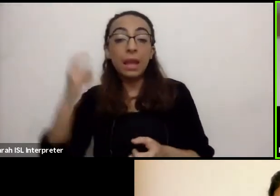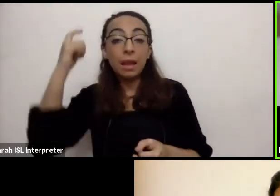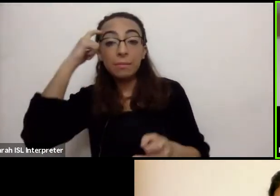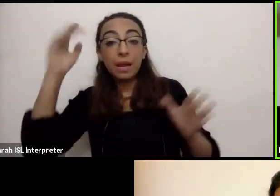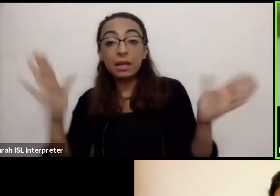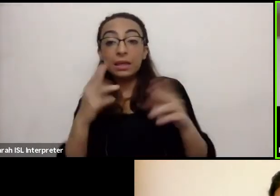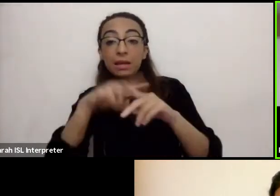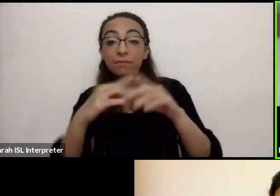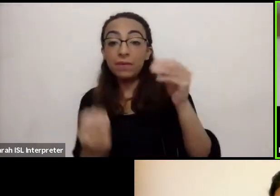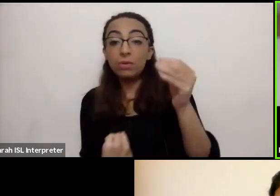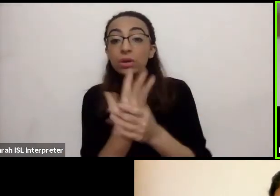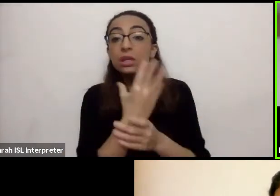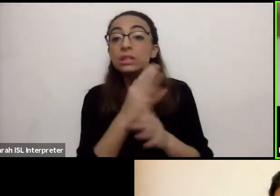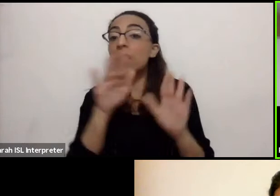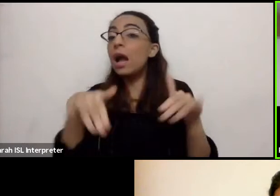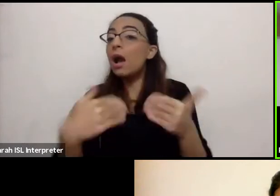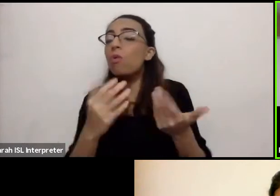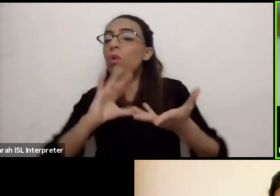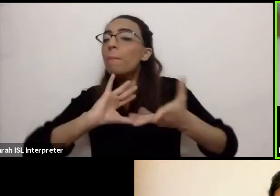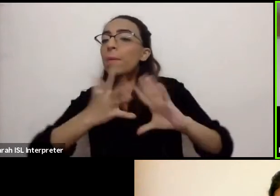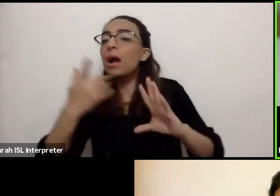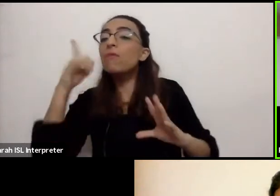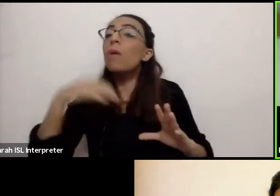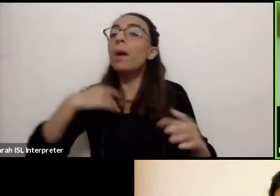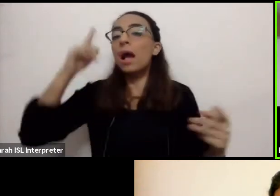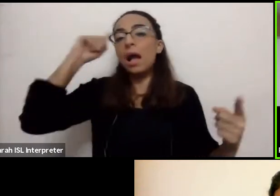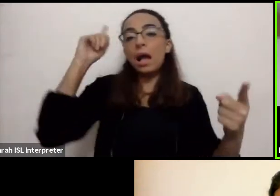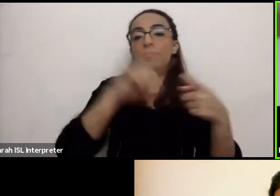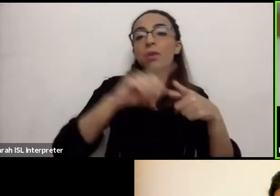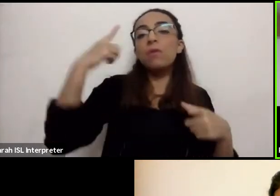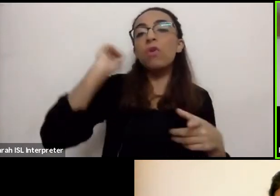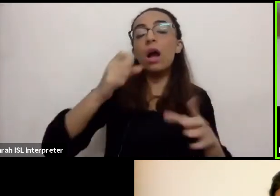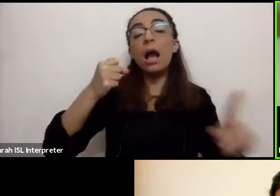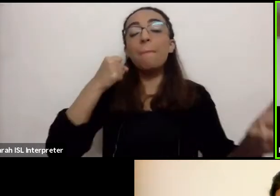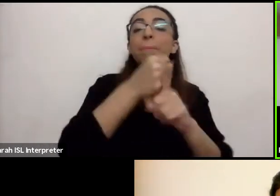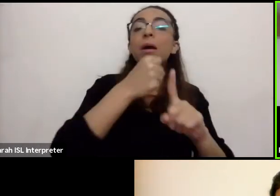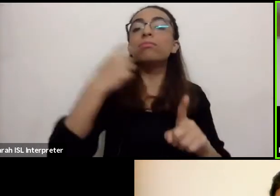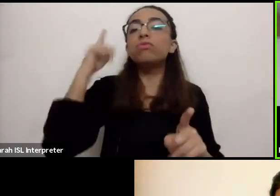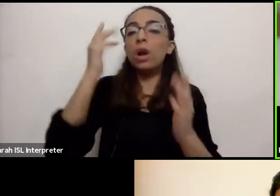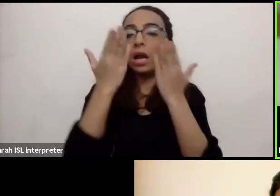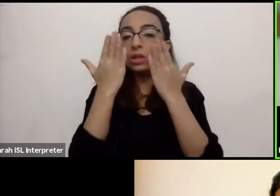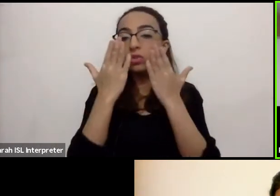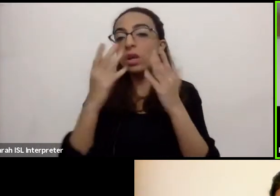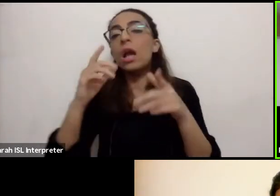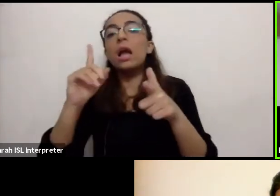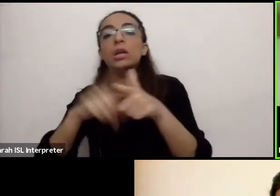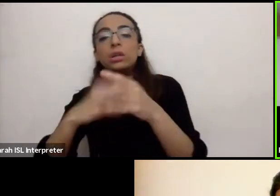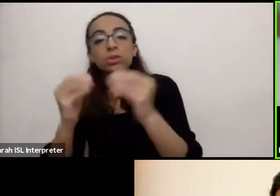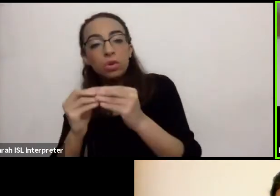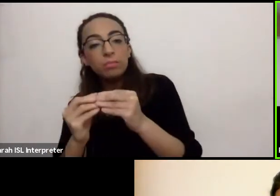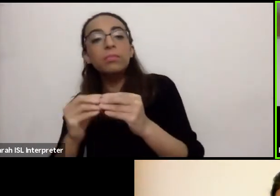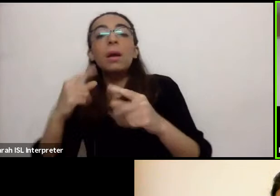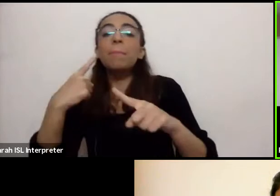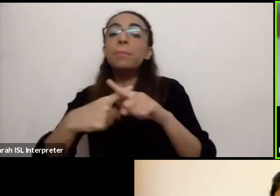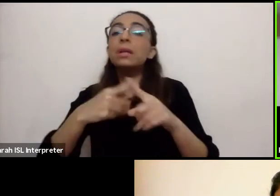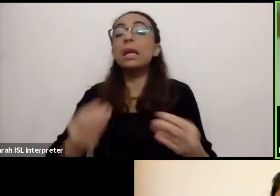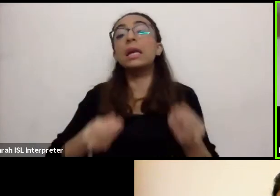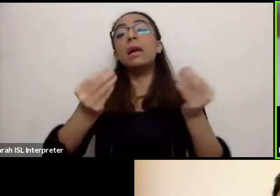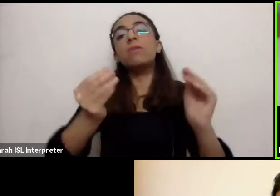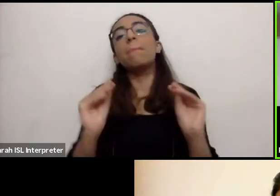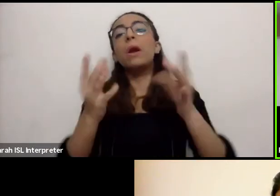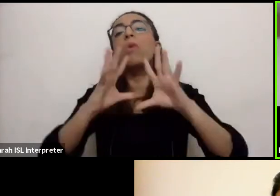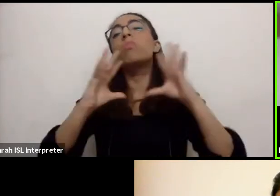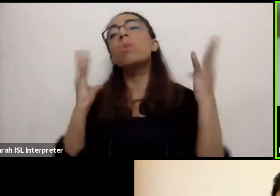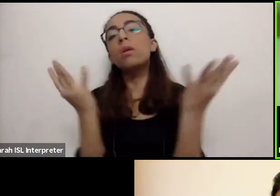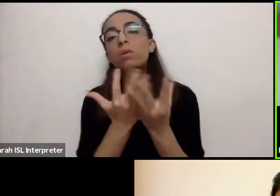the aim of making a deep and lasting impact on education, employment, and creating a better